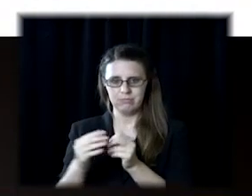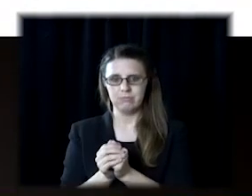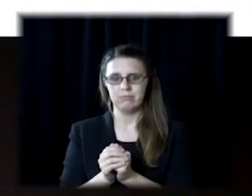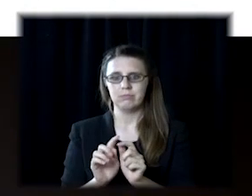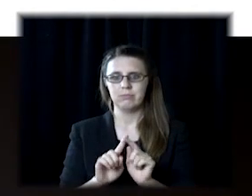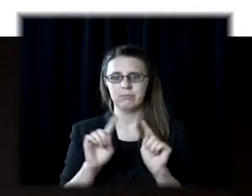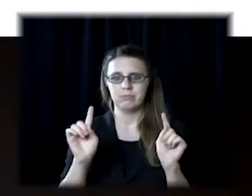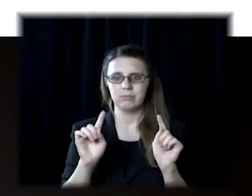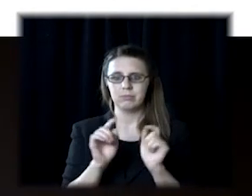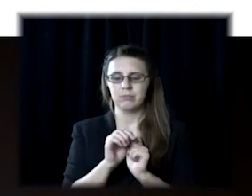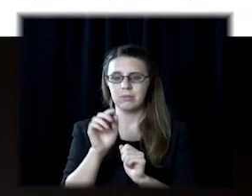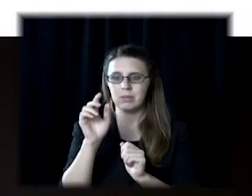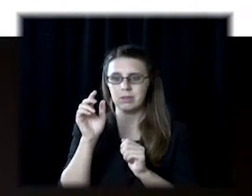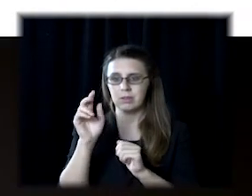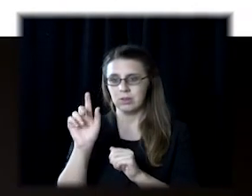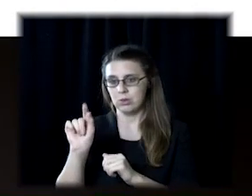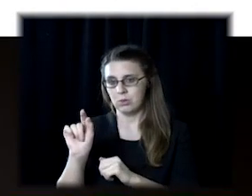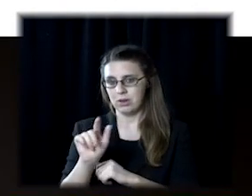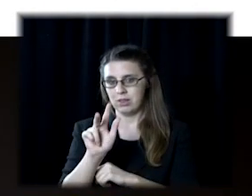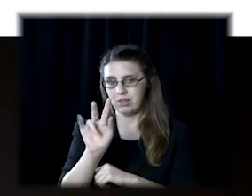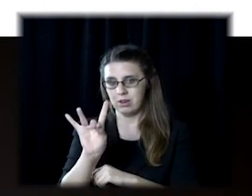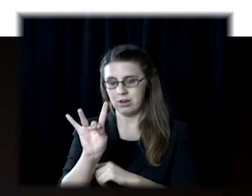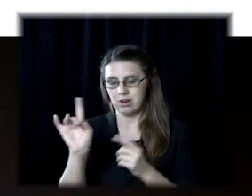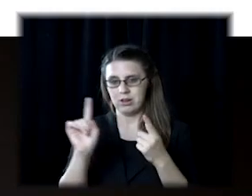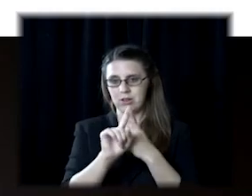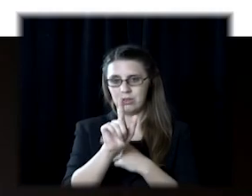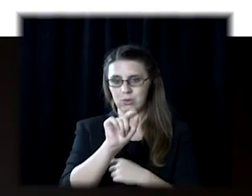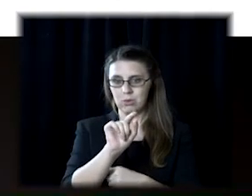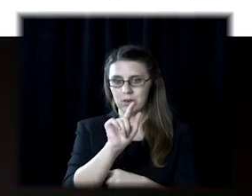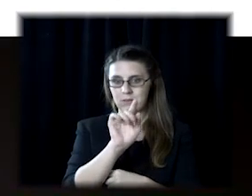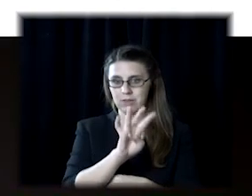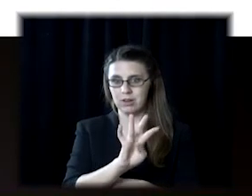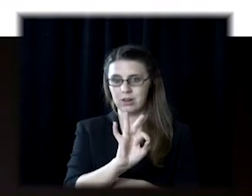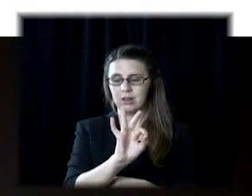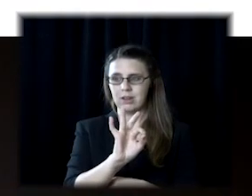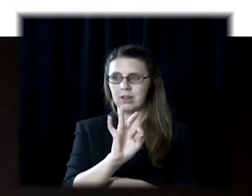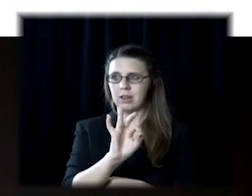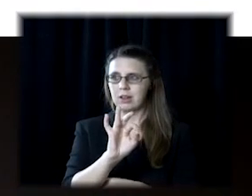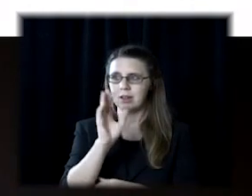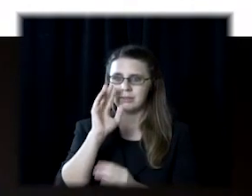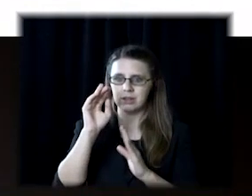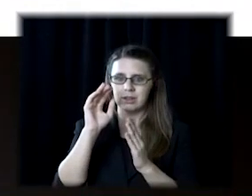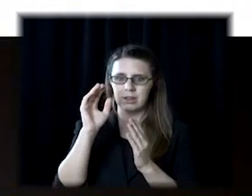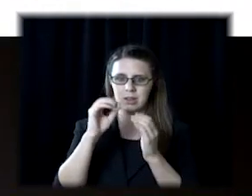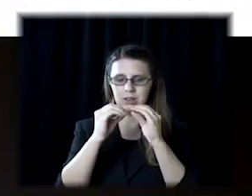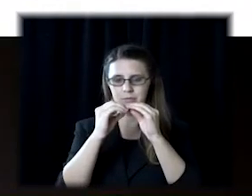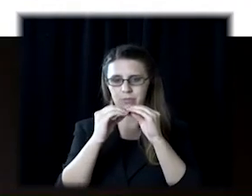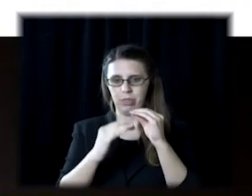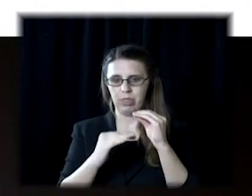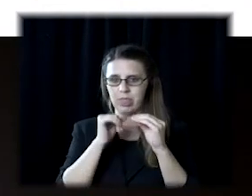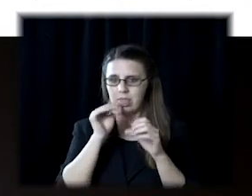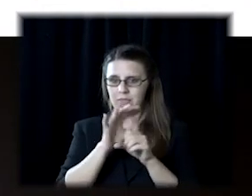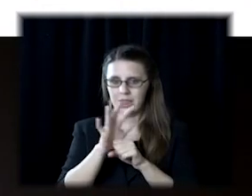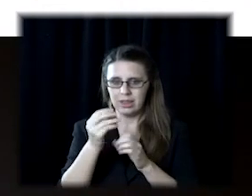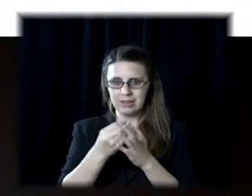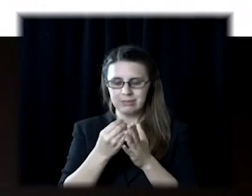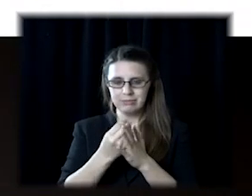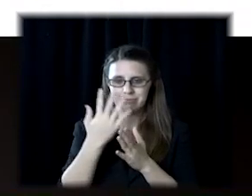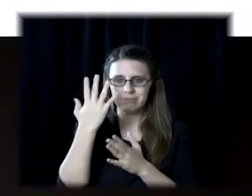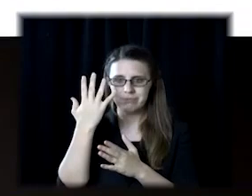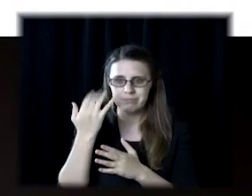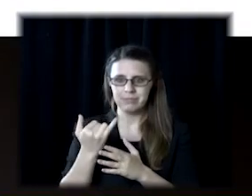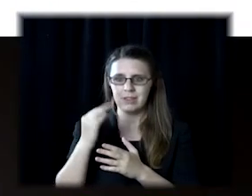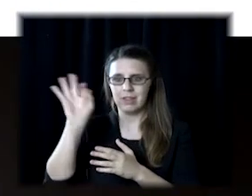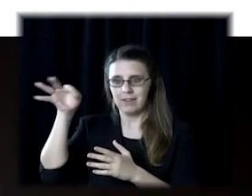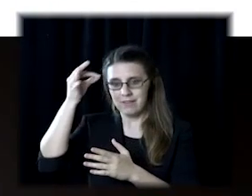from 2038 through 2049 based on the unwinding of the fiscal stimulus from the federal